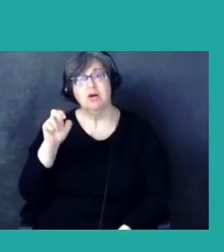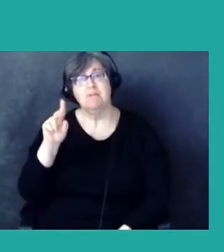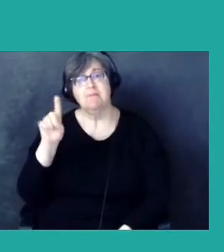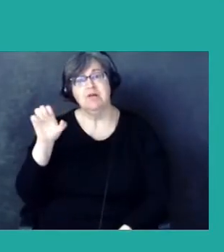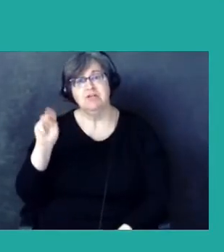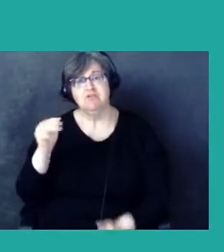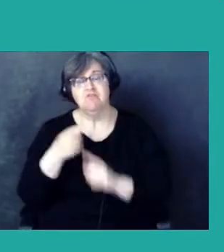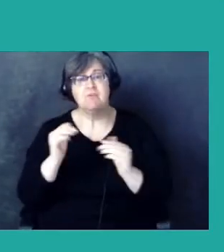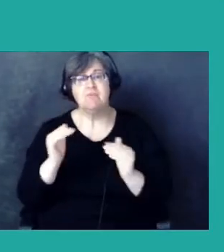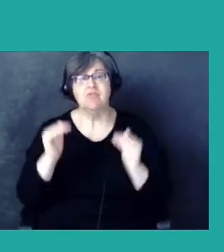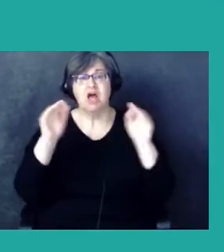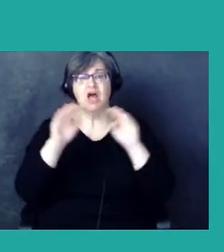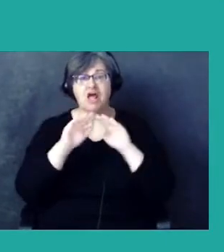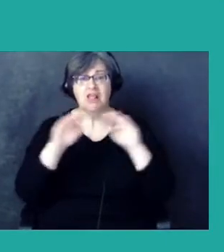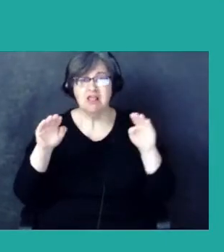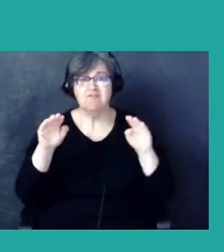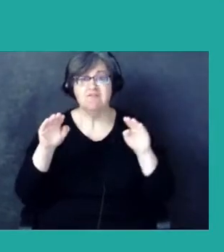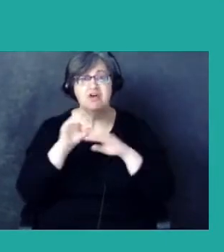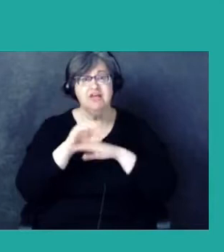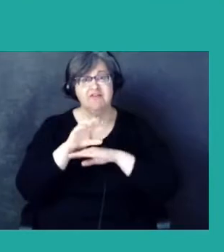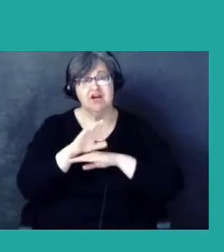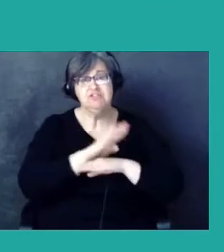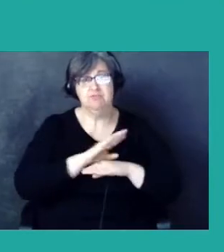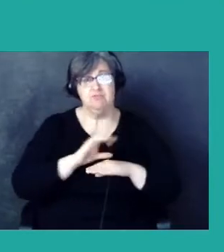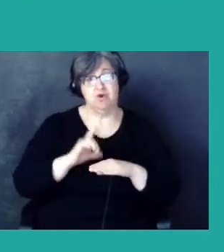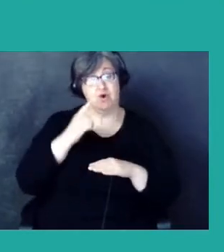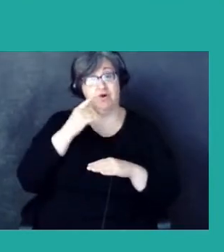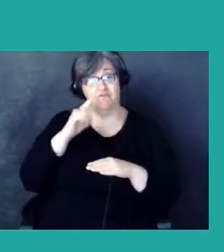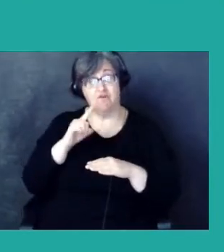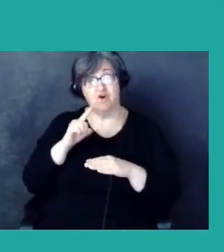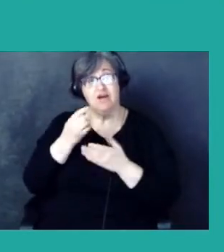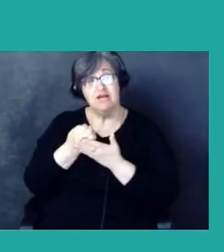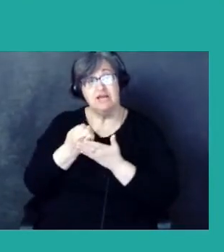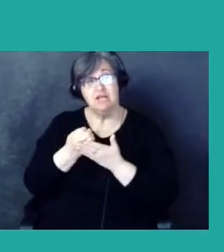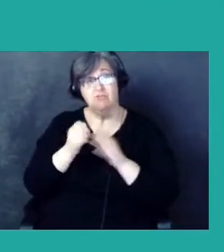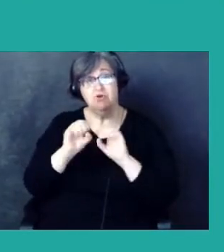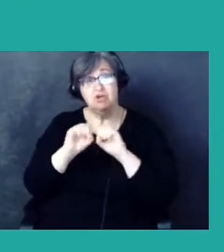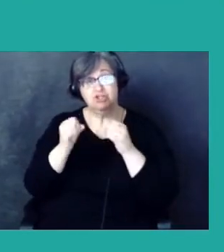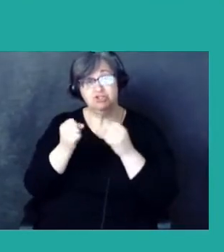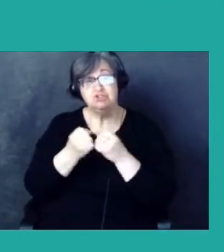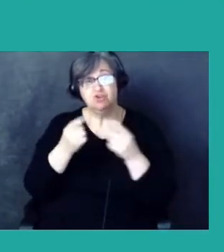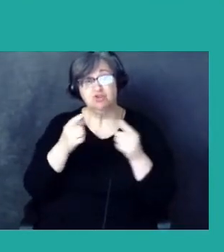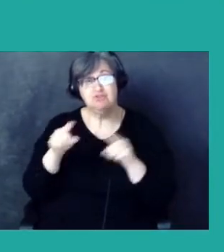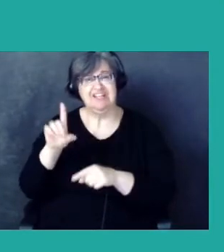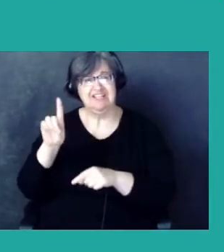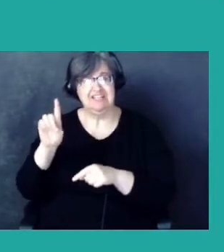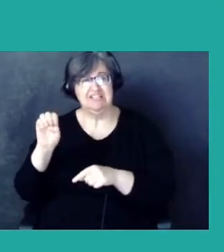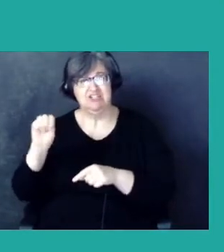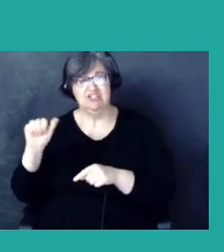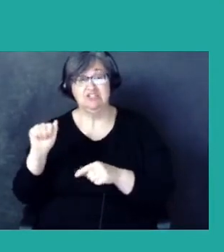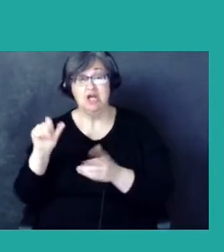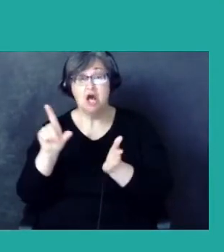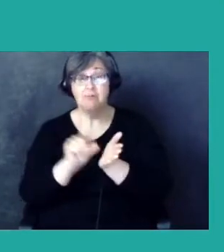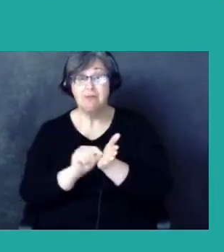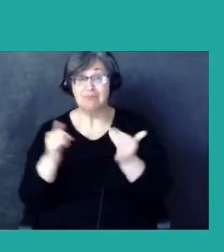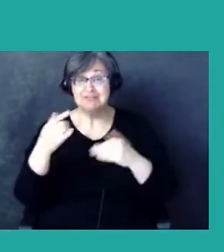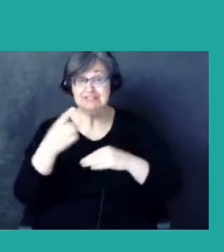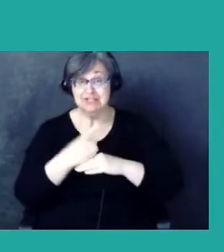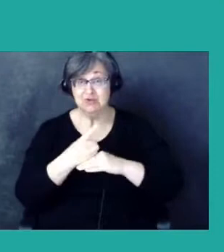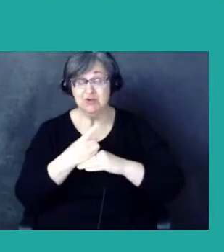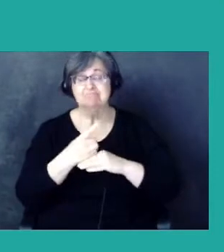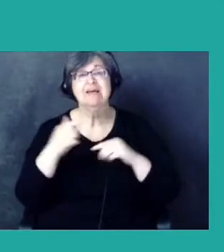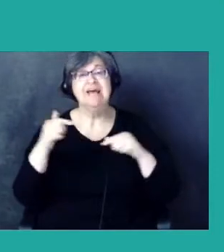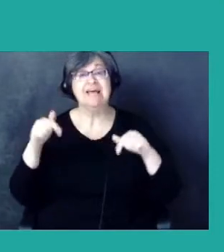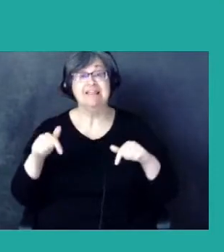Advisory Board for Economic and Social Affairs that is published today. And this High-Level Advisory Board